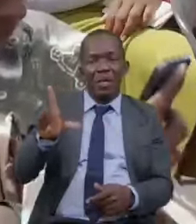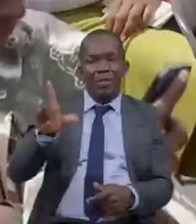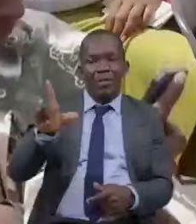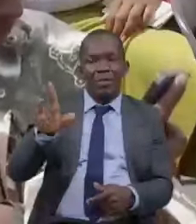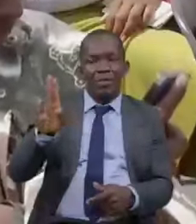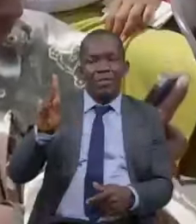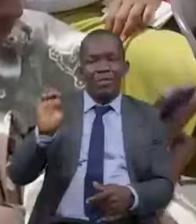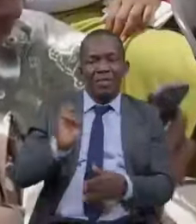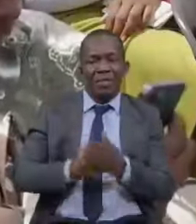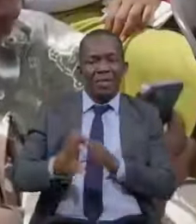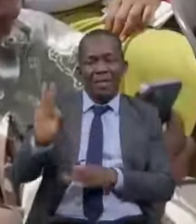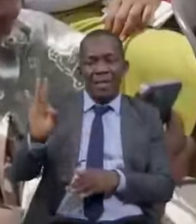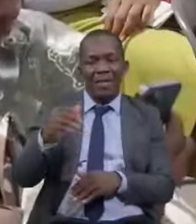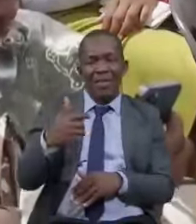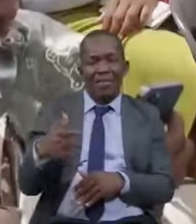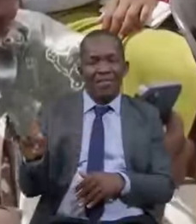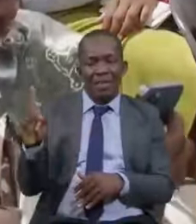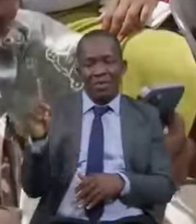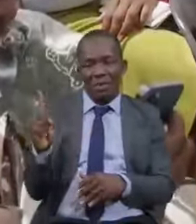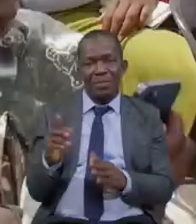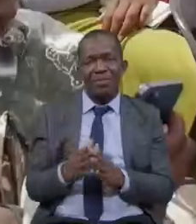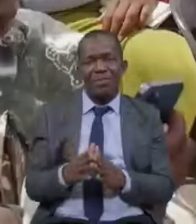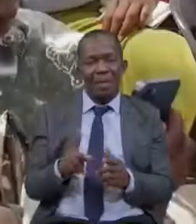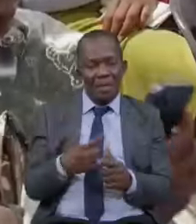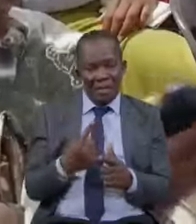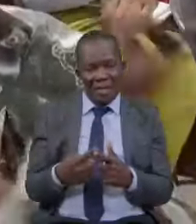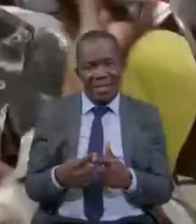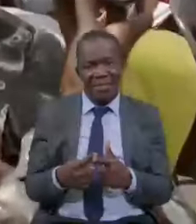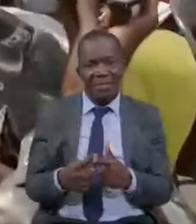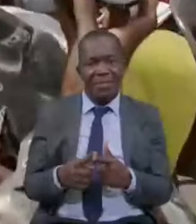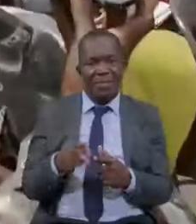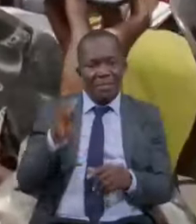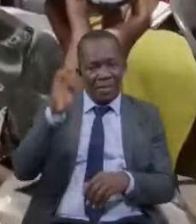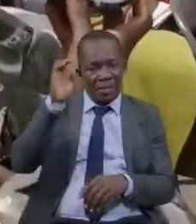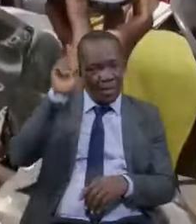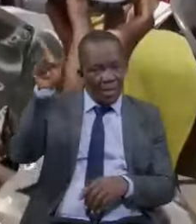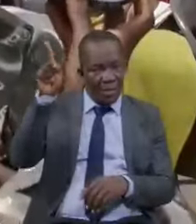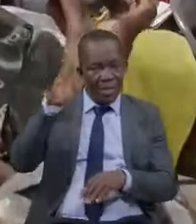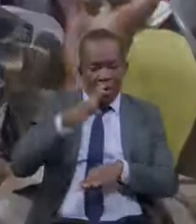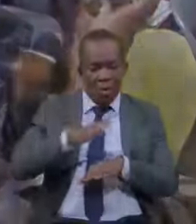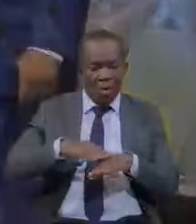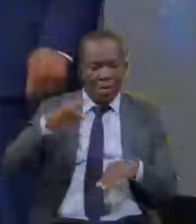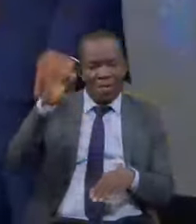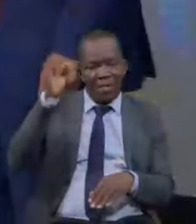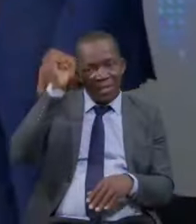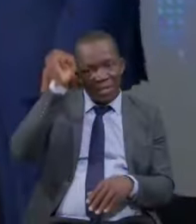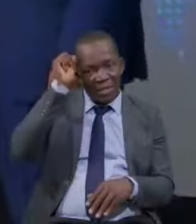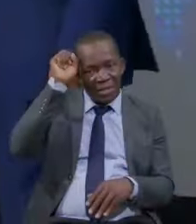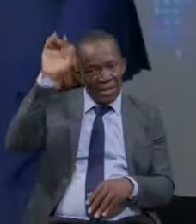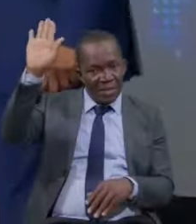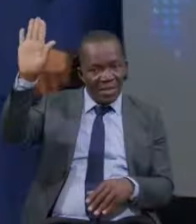1. Then he called his 12 disciples together, and he gave